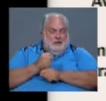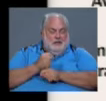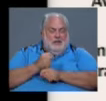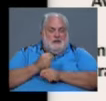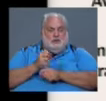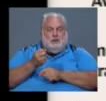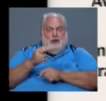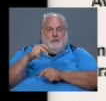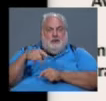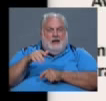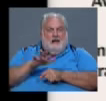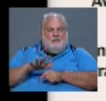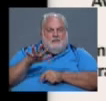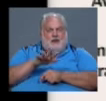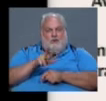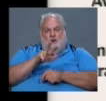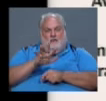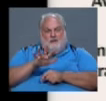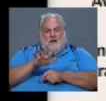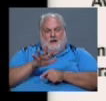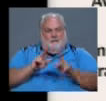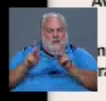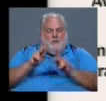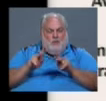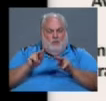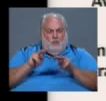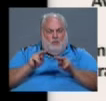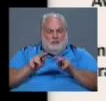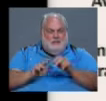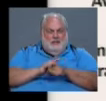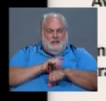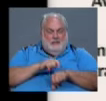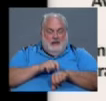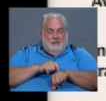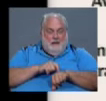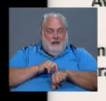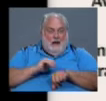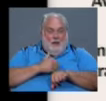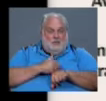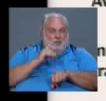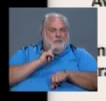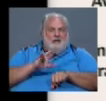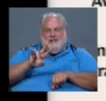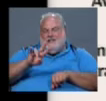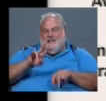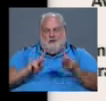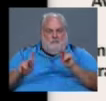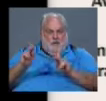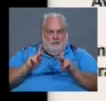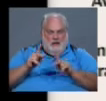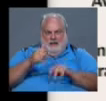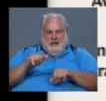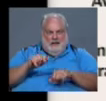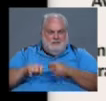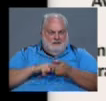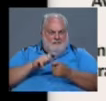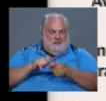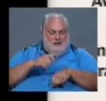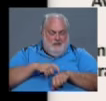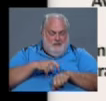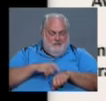has probably about 35 people on watch at any given time. Our entire underway watch section is going to be 7 personnel